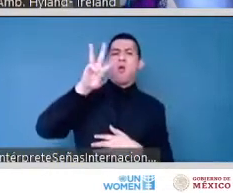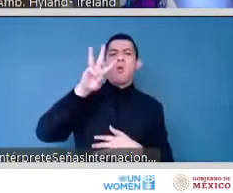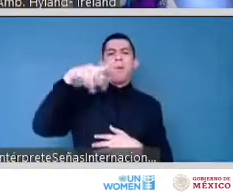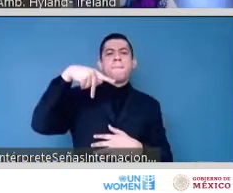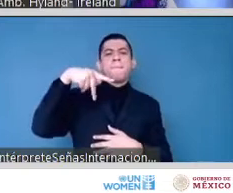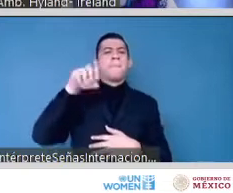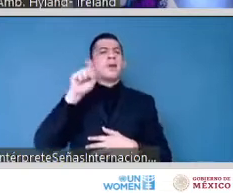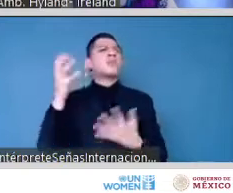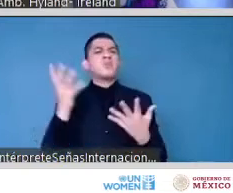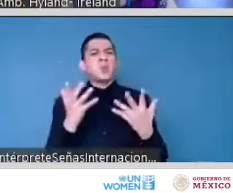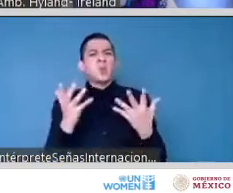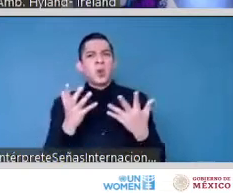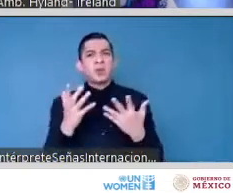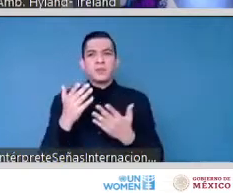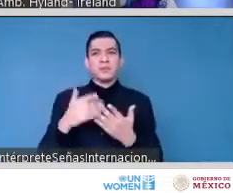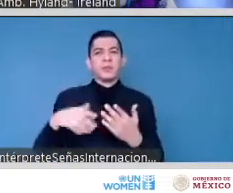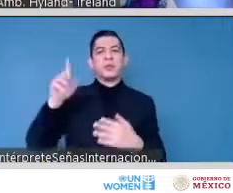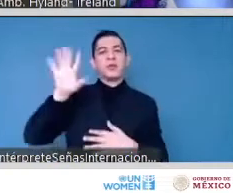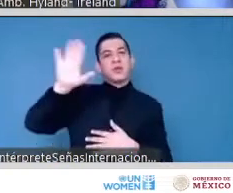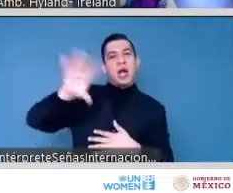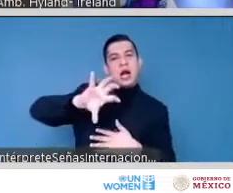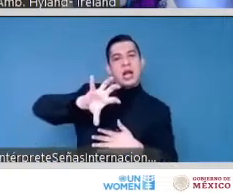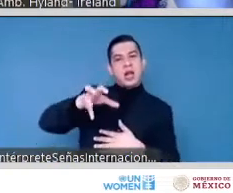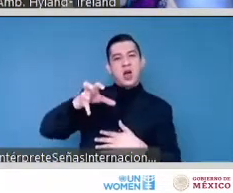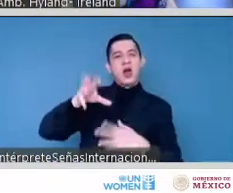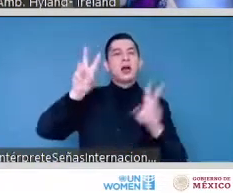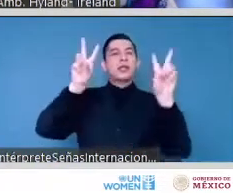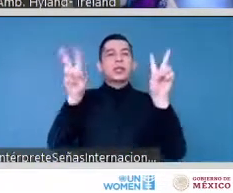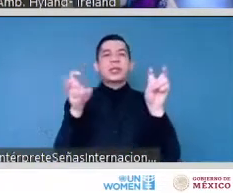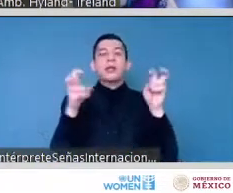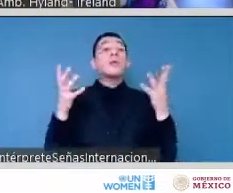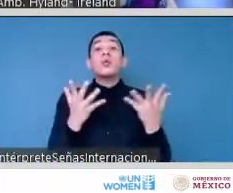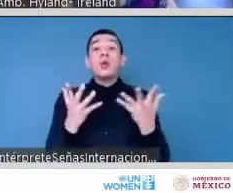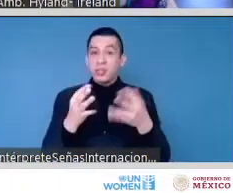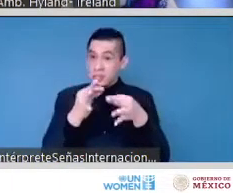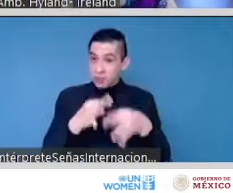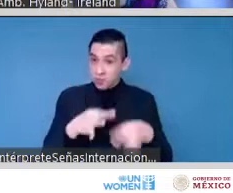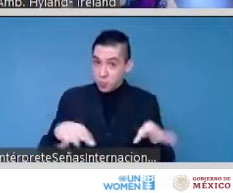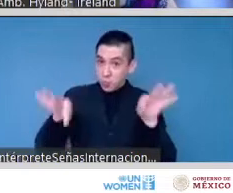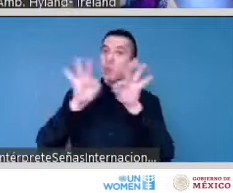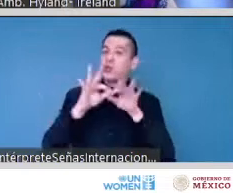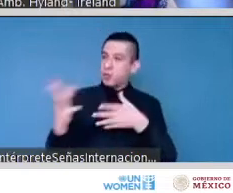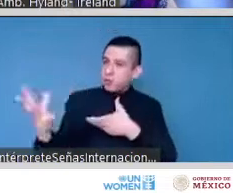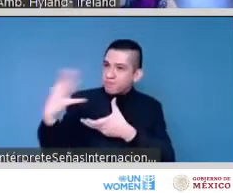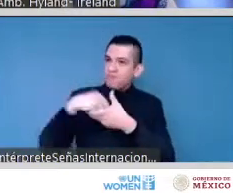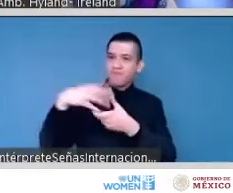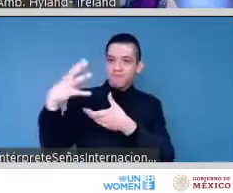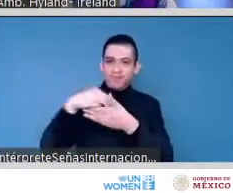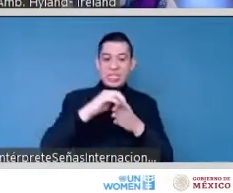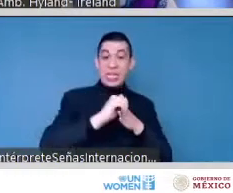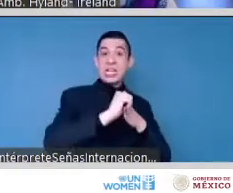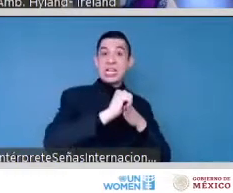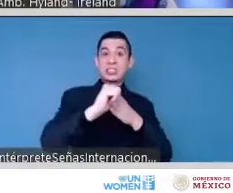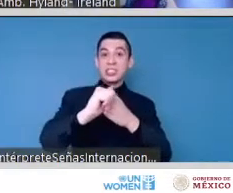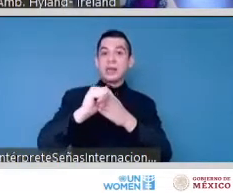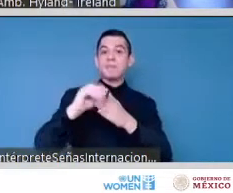to the importance of meaningful participation and leadership in designing and implementing national action plans. Over